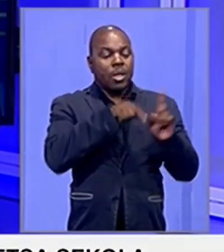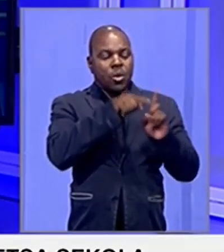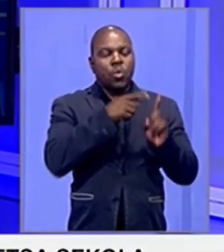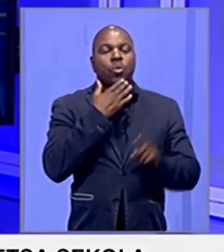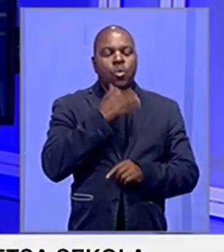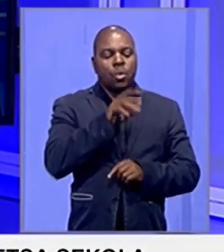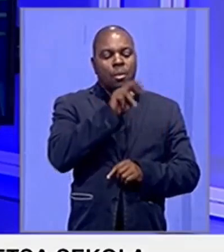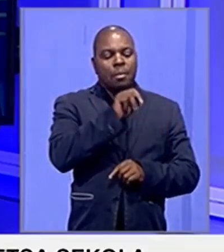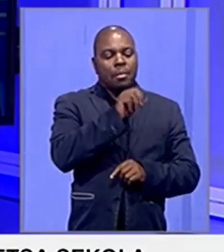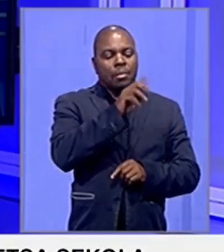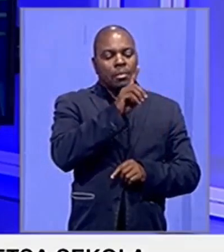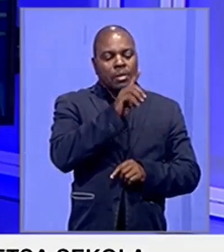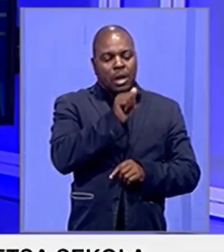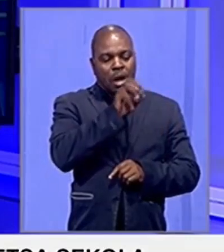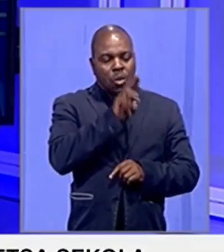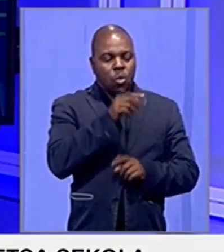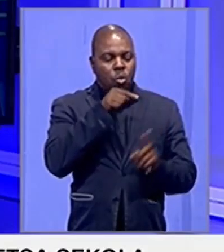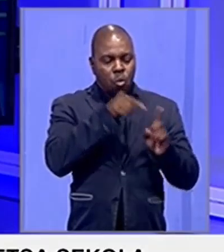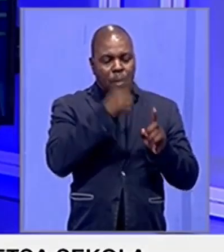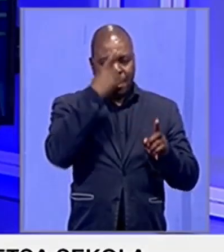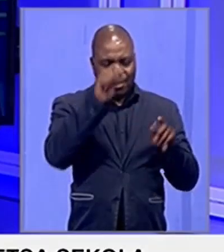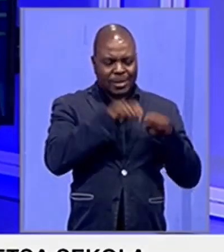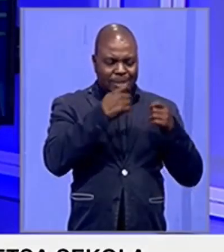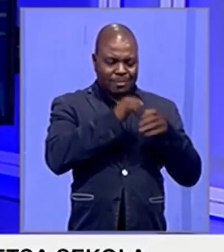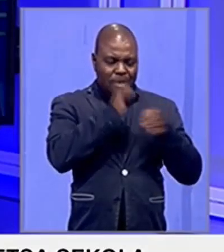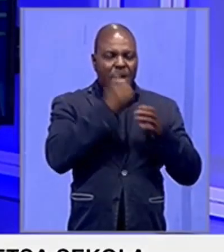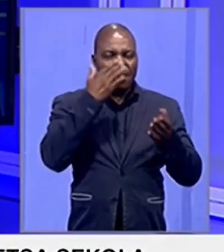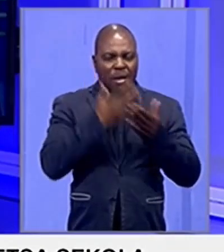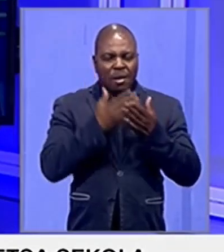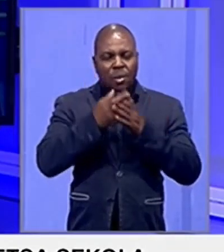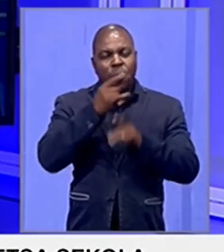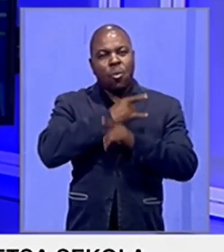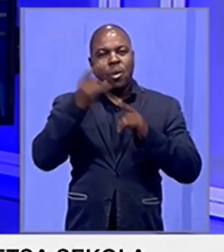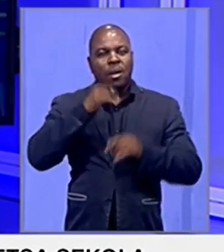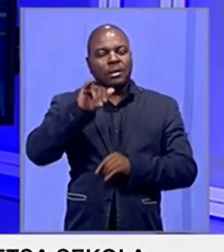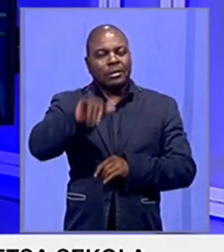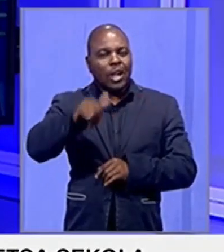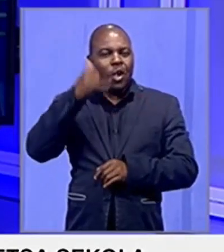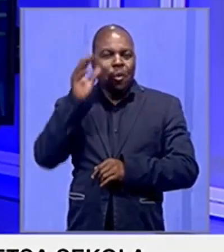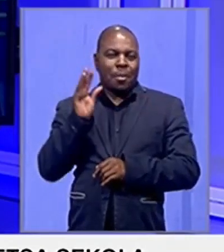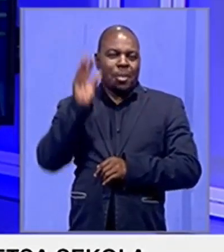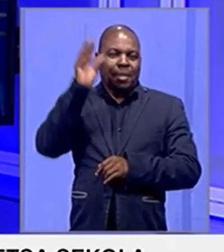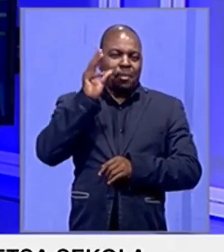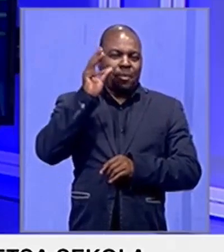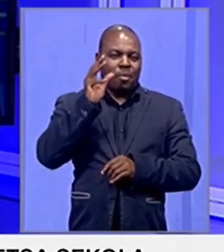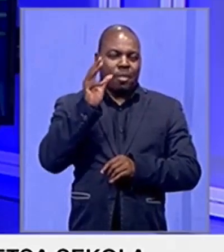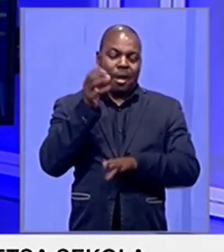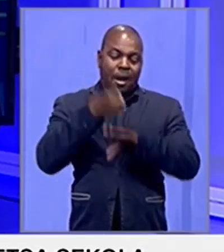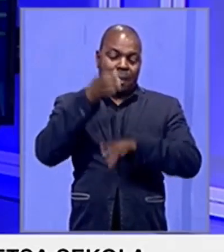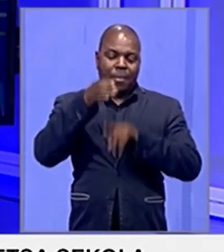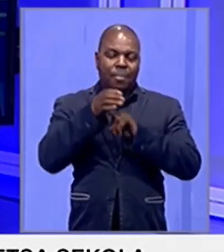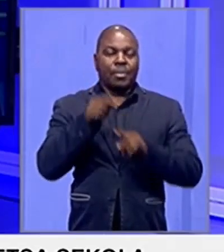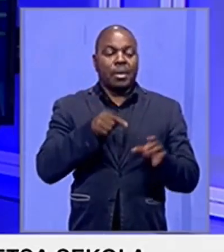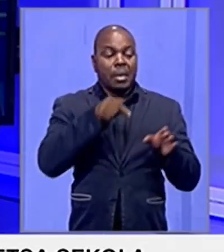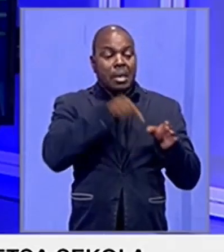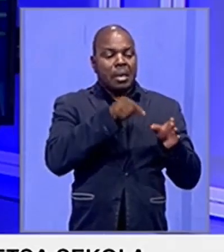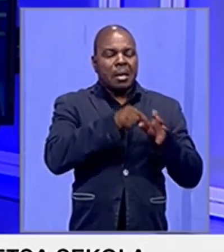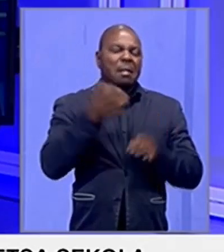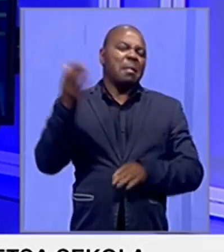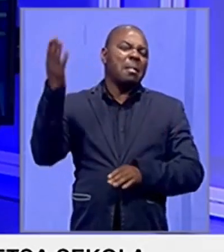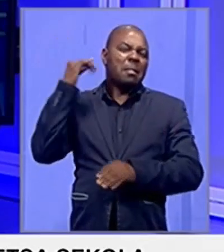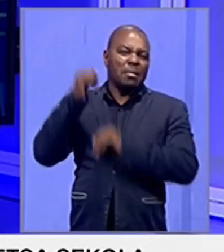se tlo sireletsa sekola sa bona sa bompudi ba ligi ya Telkom Netball mafelong ana a tlang a beke. Fireball se ile ya hapa ligi